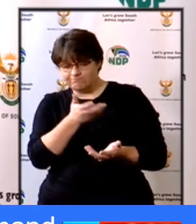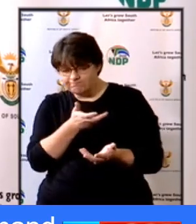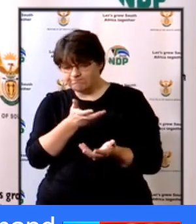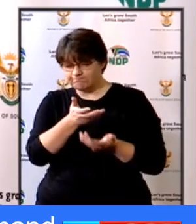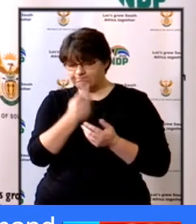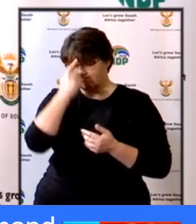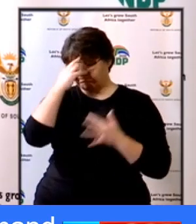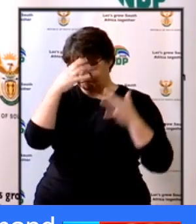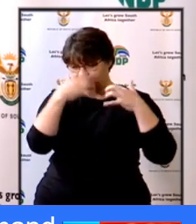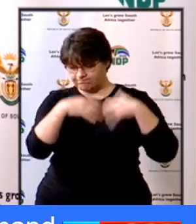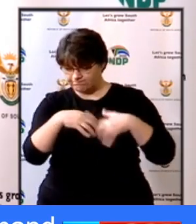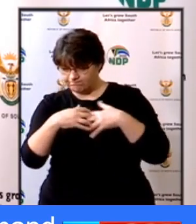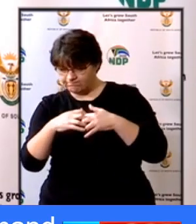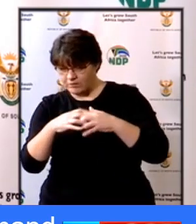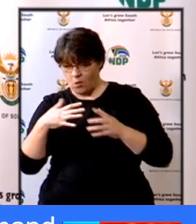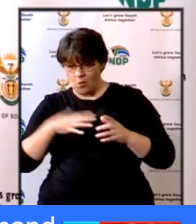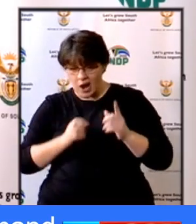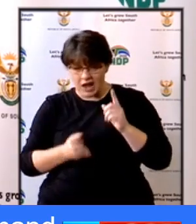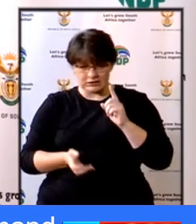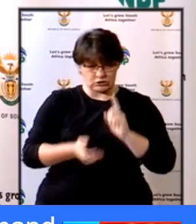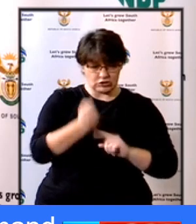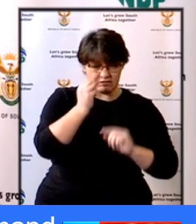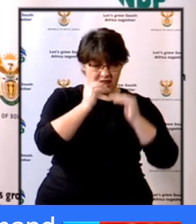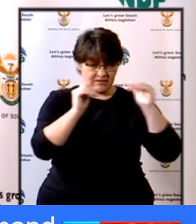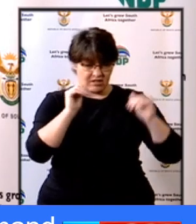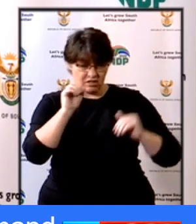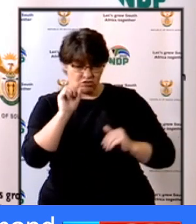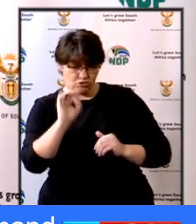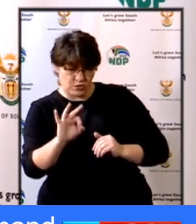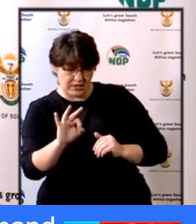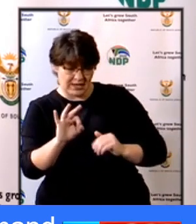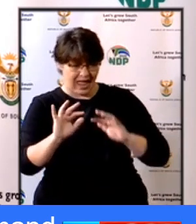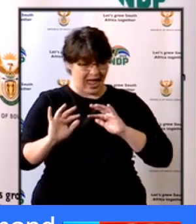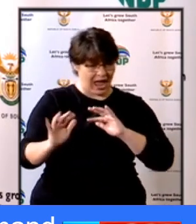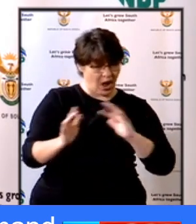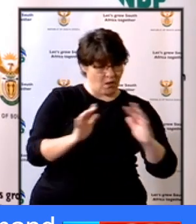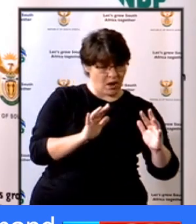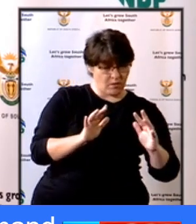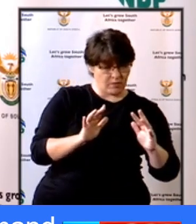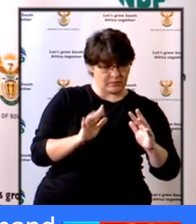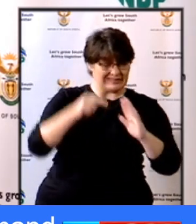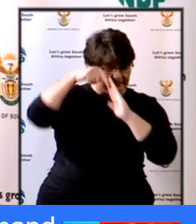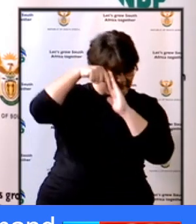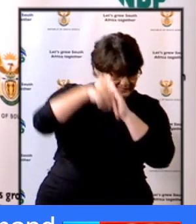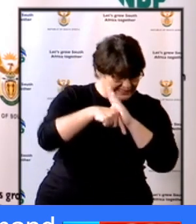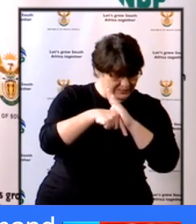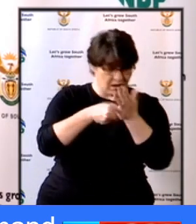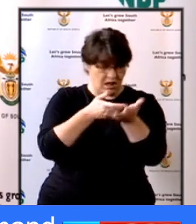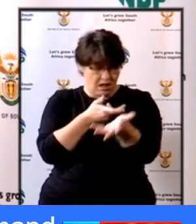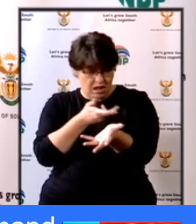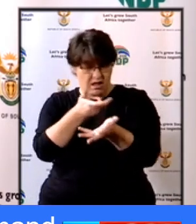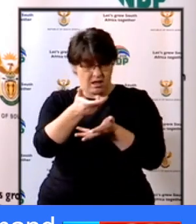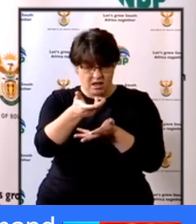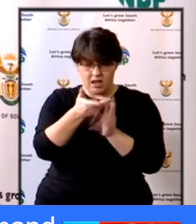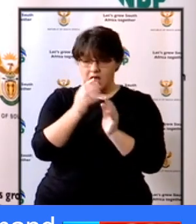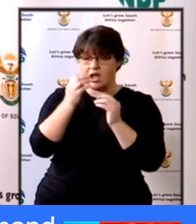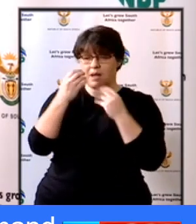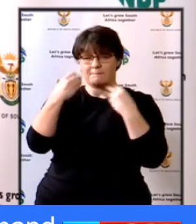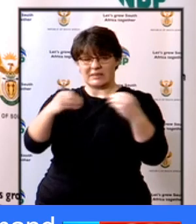about what we sought to achieve with level 3 and extensive consultation also with the